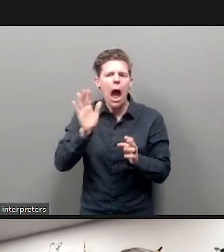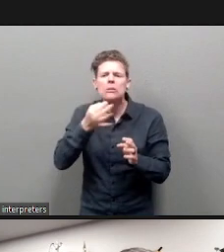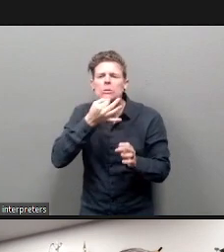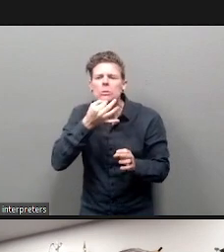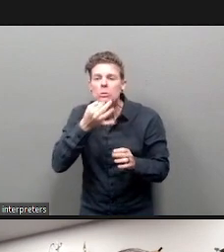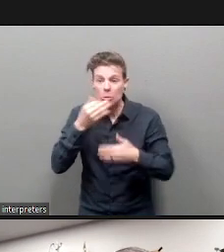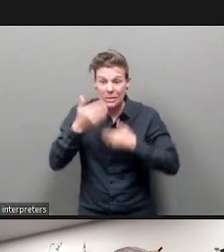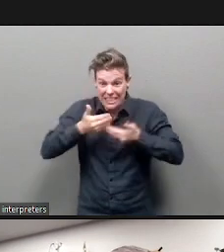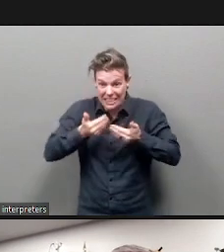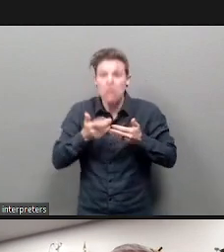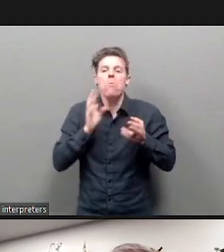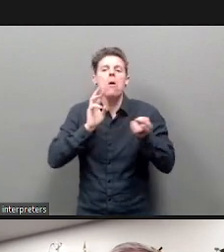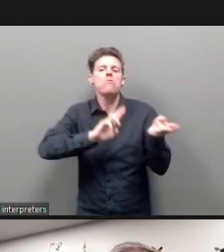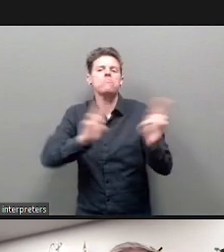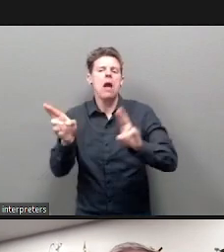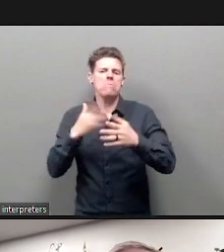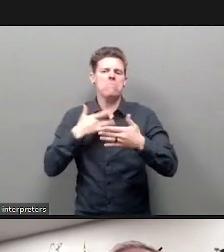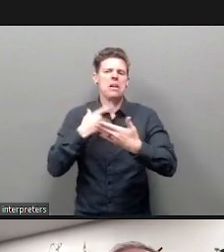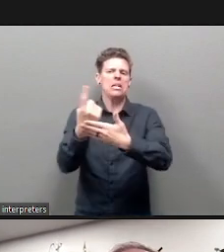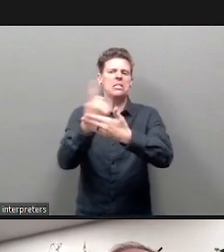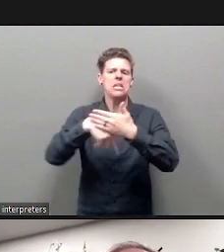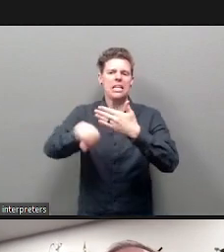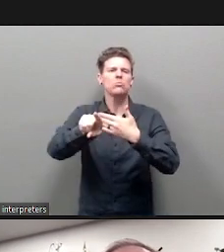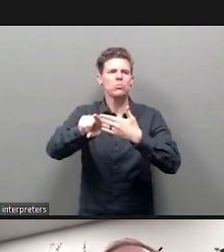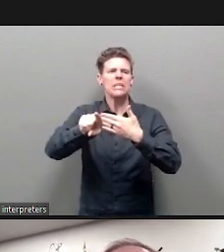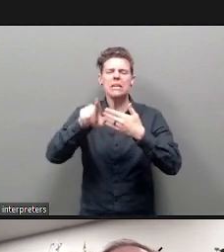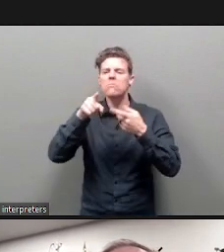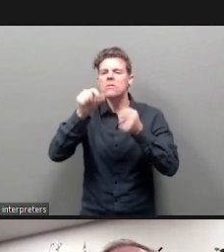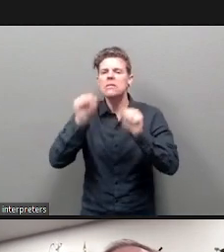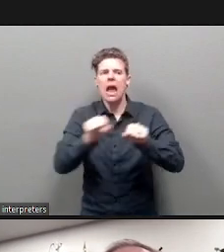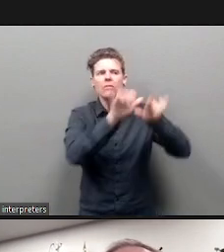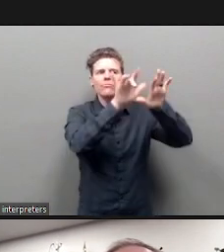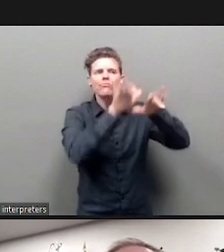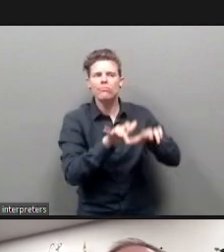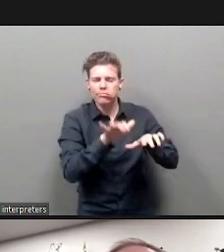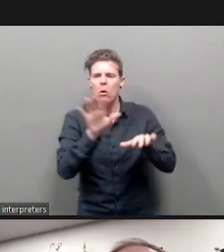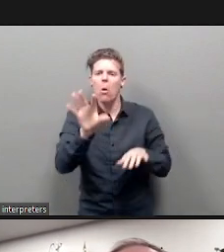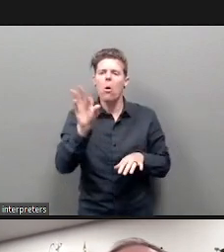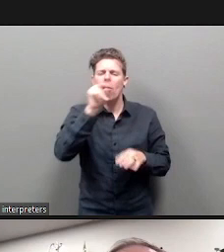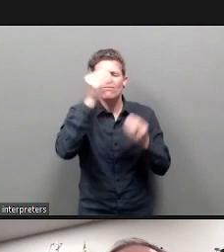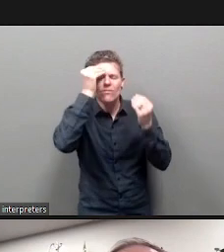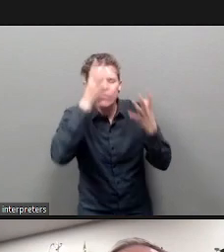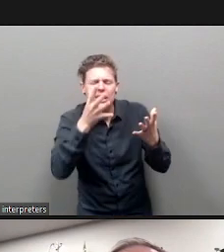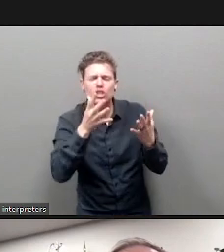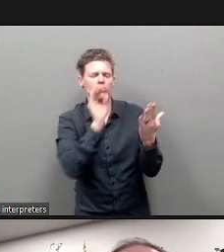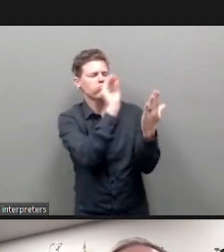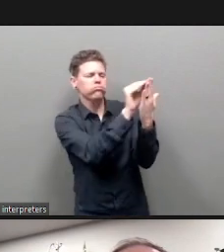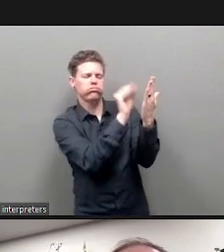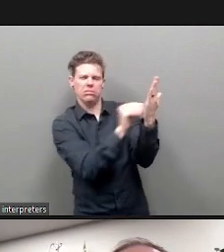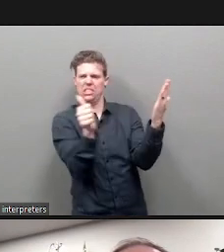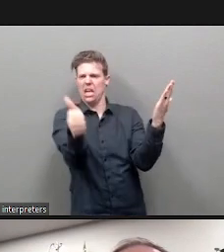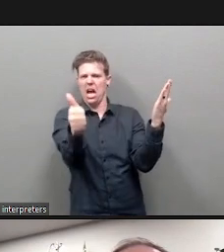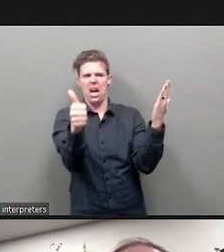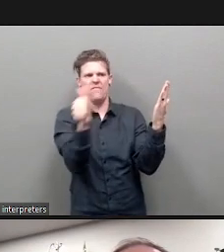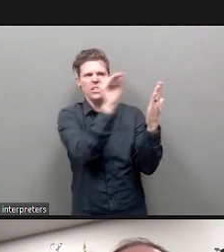ability to then enter your own data inside the NM Notify. Right now, if like, let's say you got